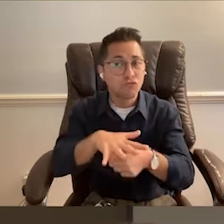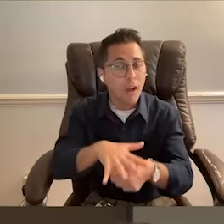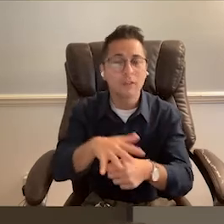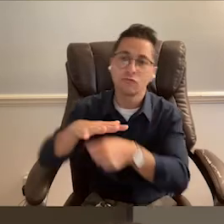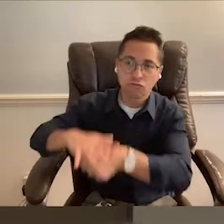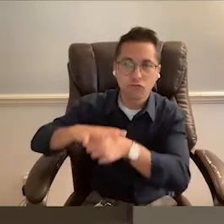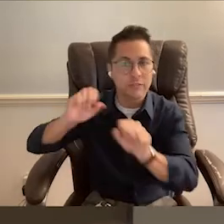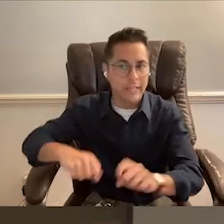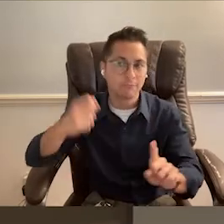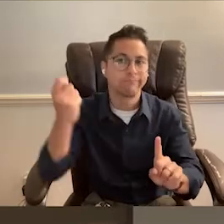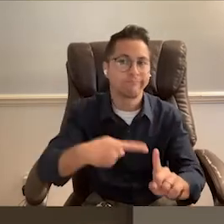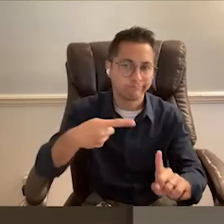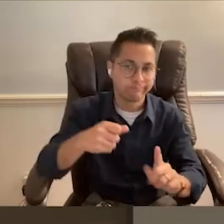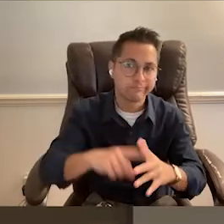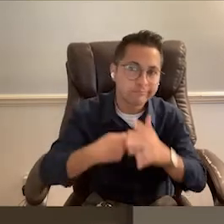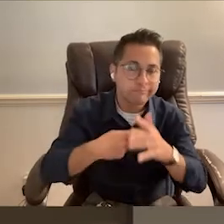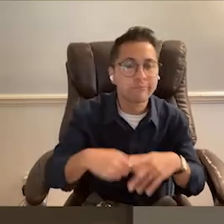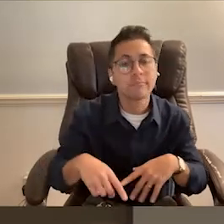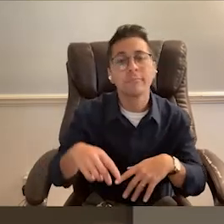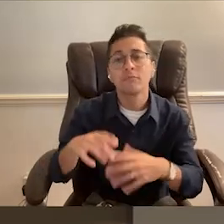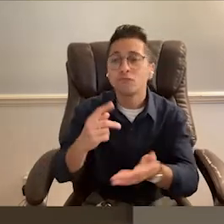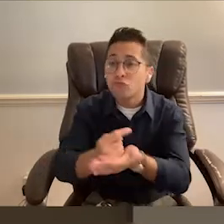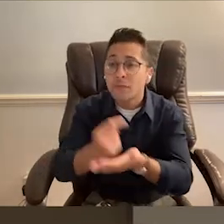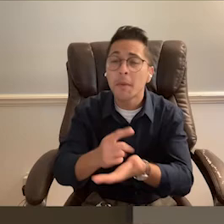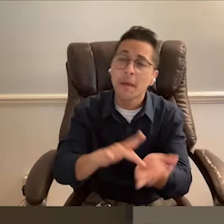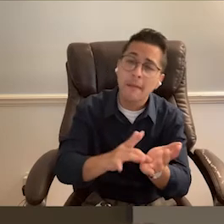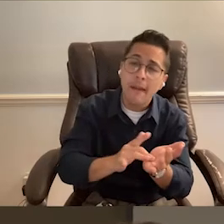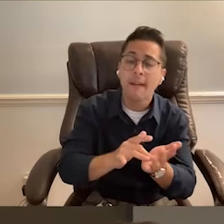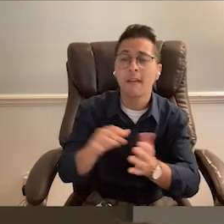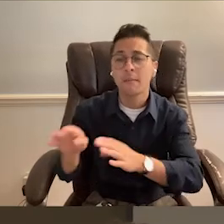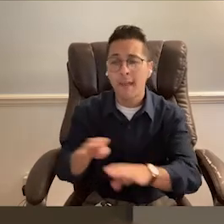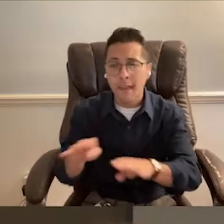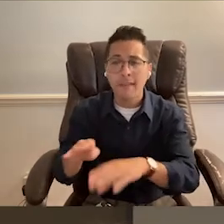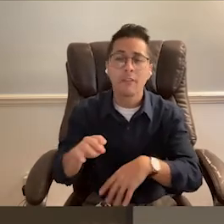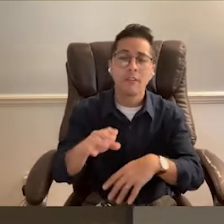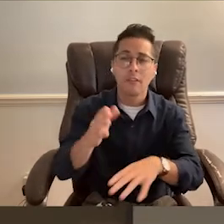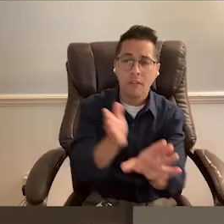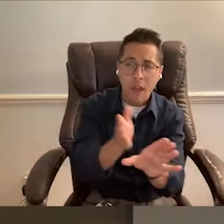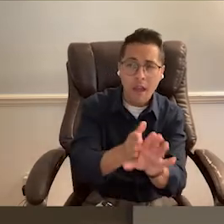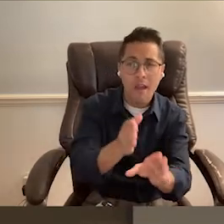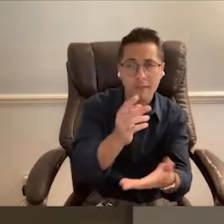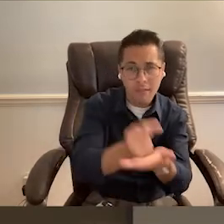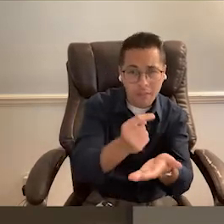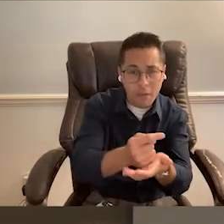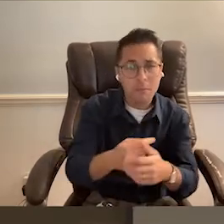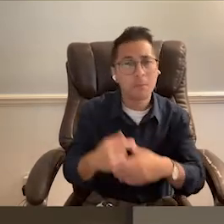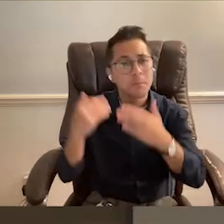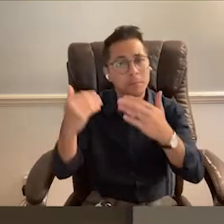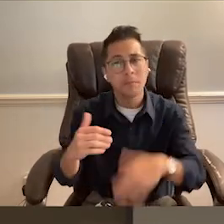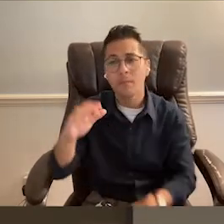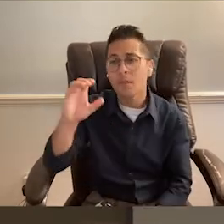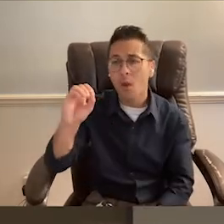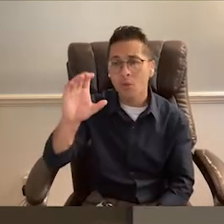biological and may grow worse during stress, so a stress can trigger it. Some treatments have been medication,